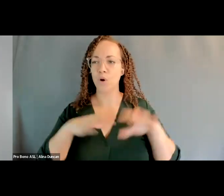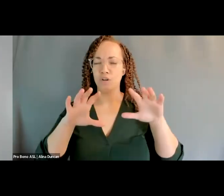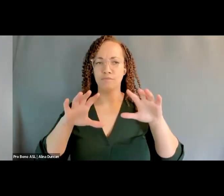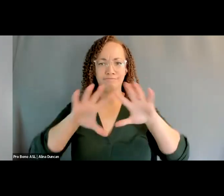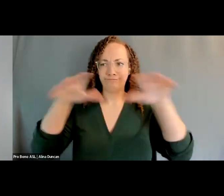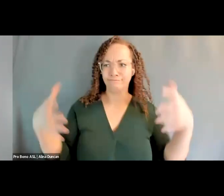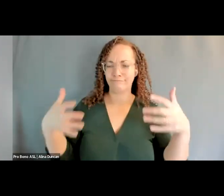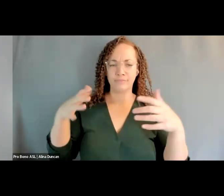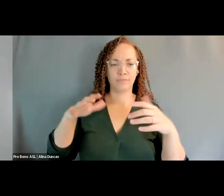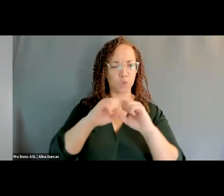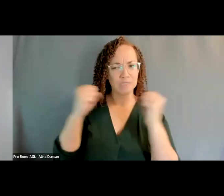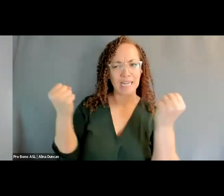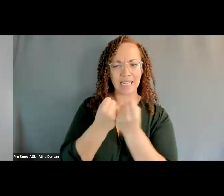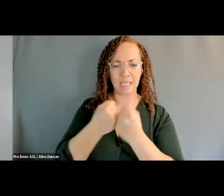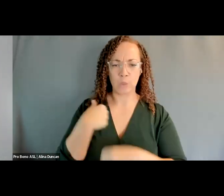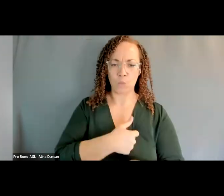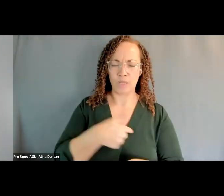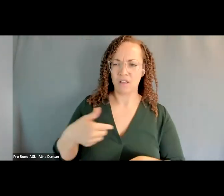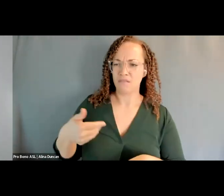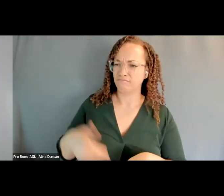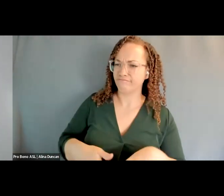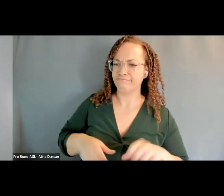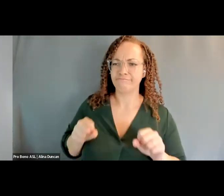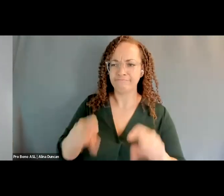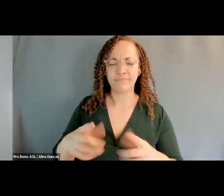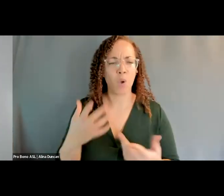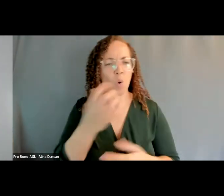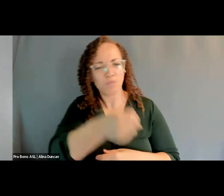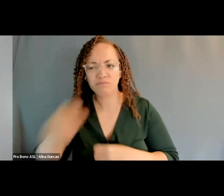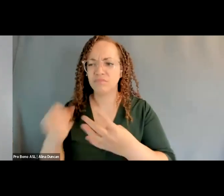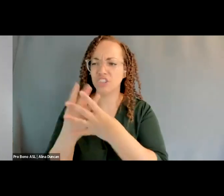to jails, detention centers, and hospitals,